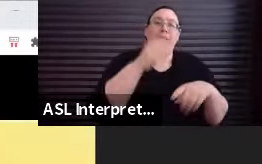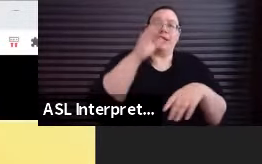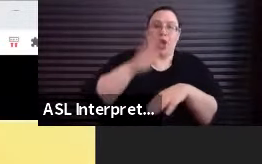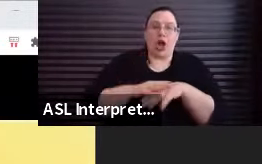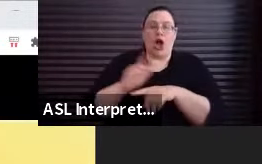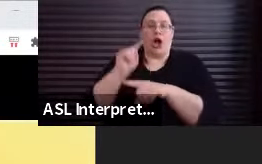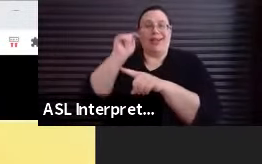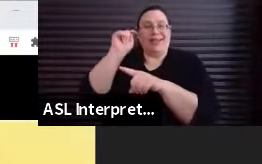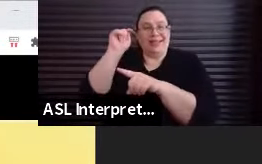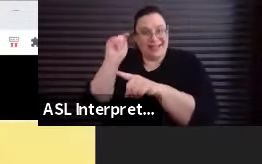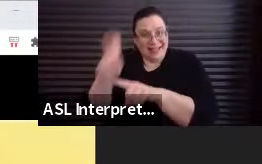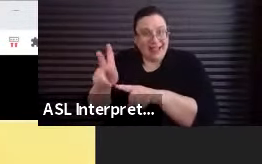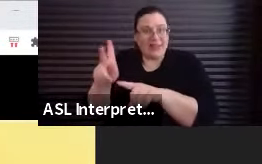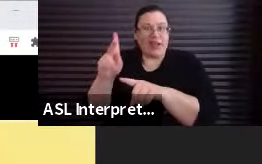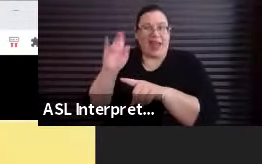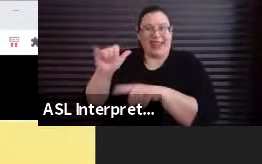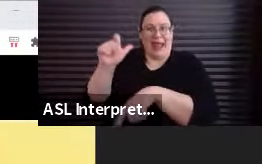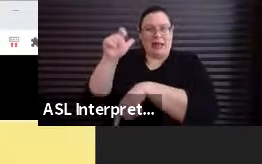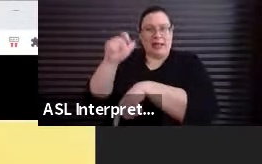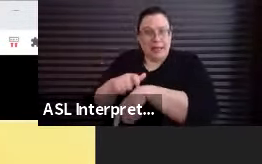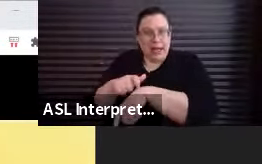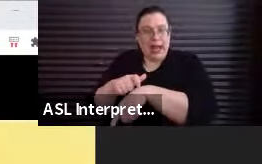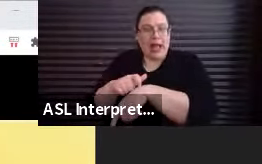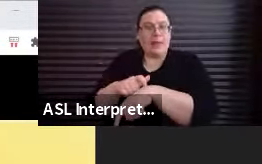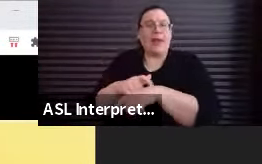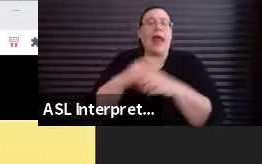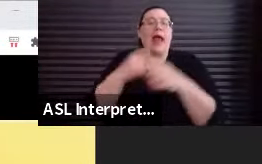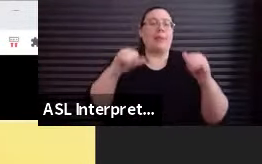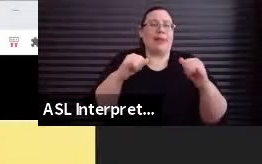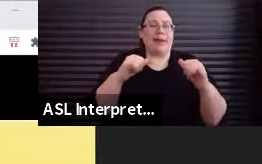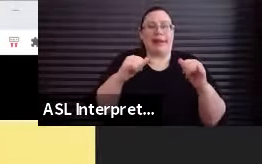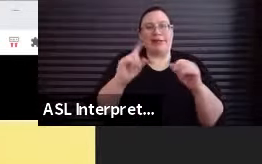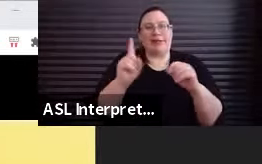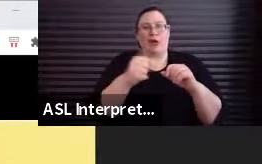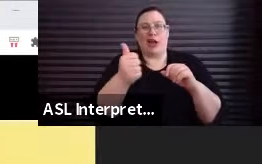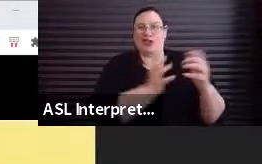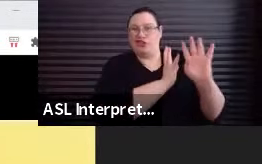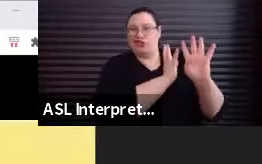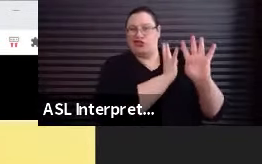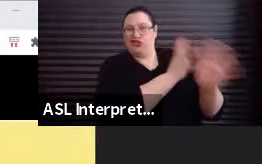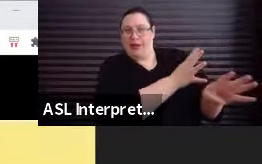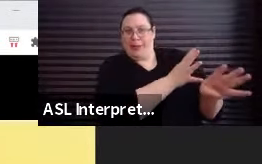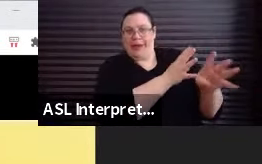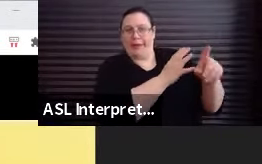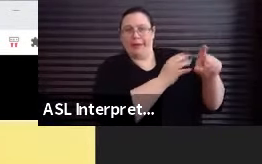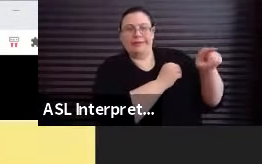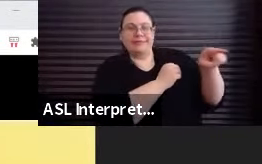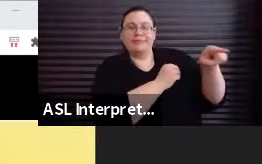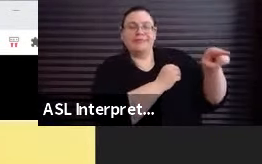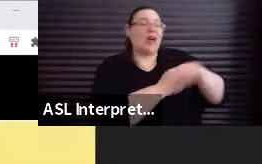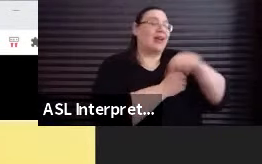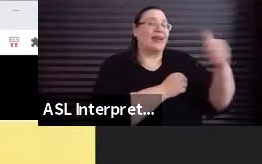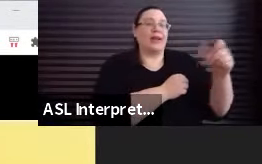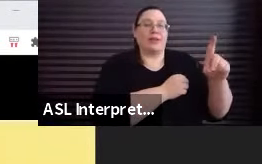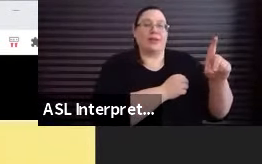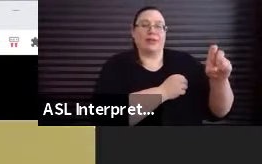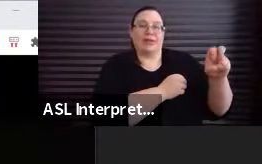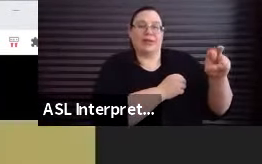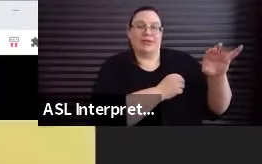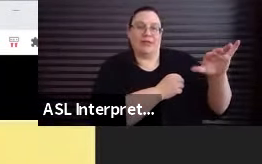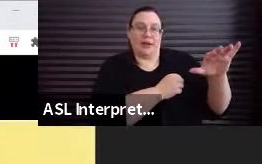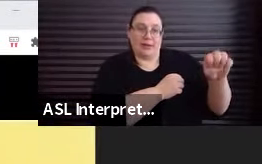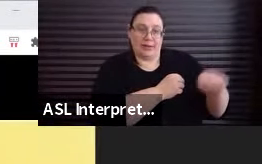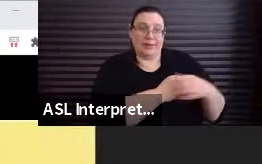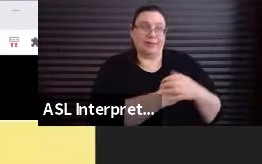for that time and replaying, essentially streaming onto another device.